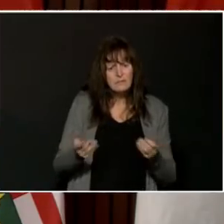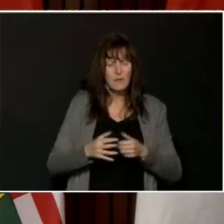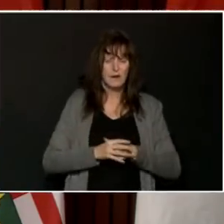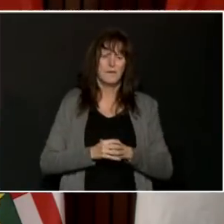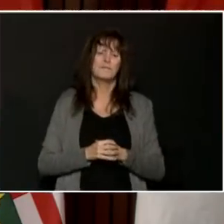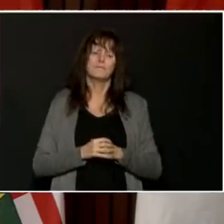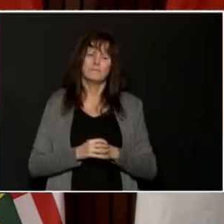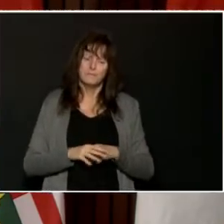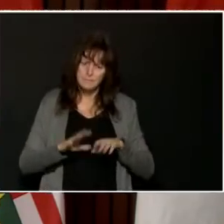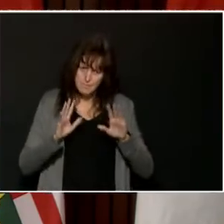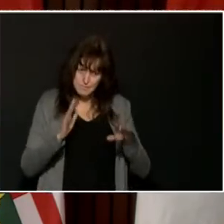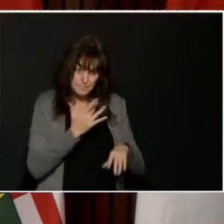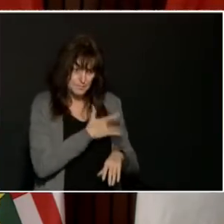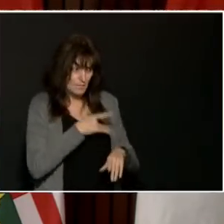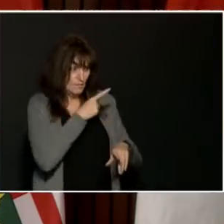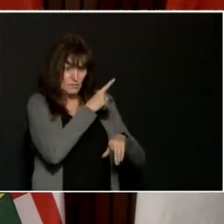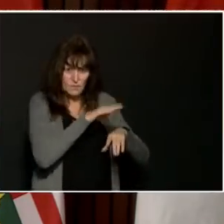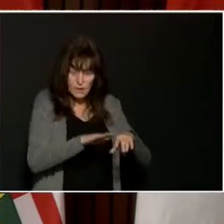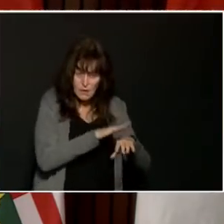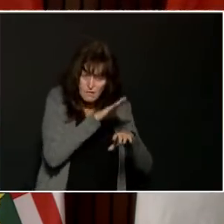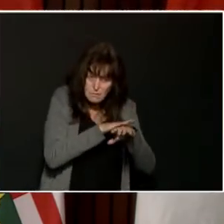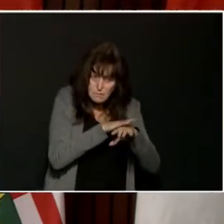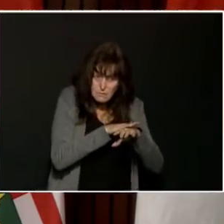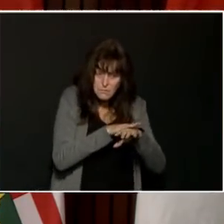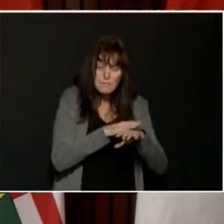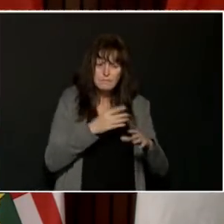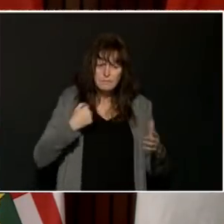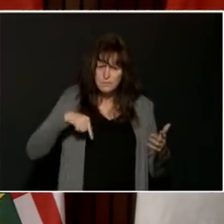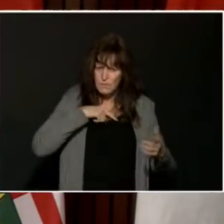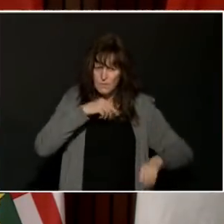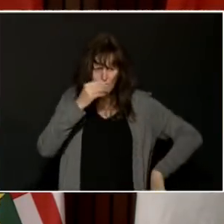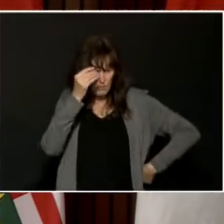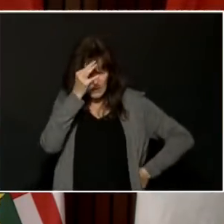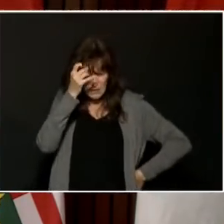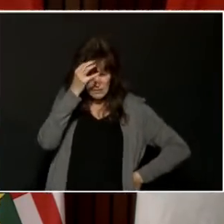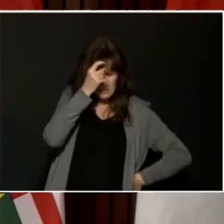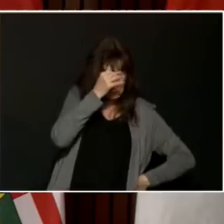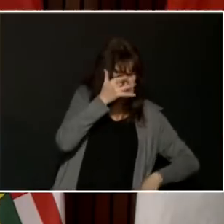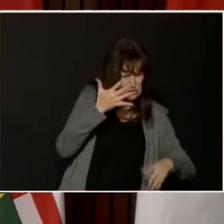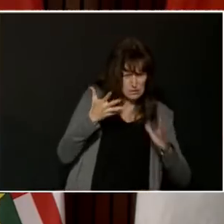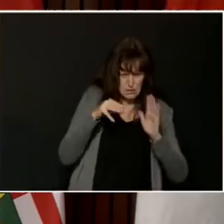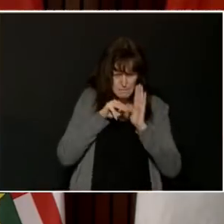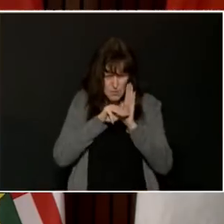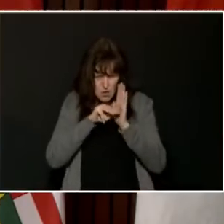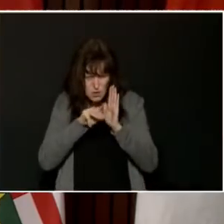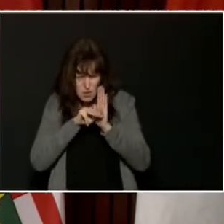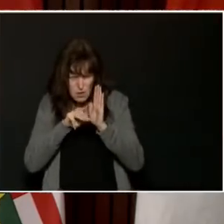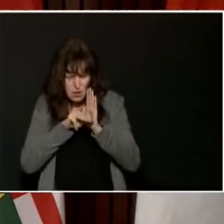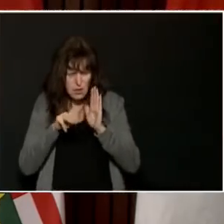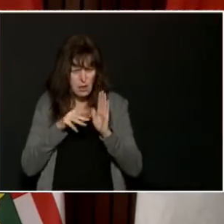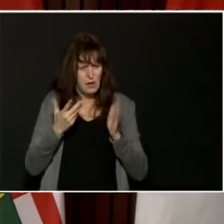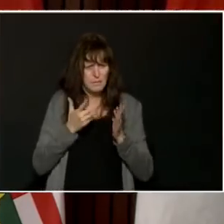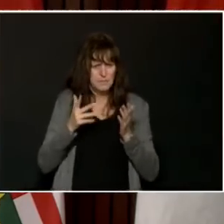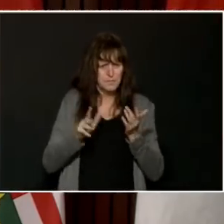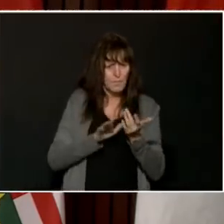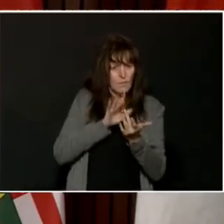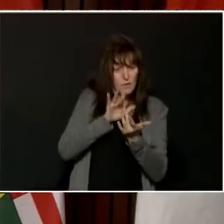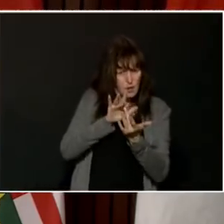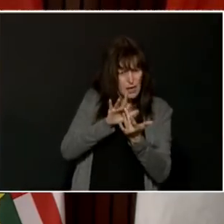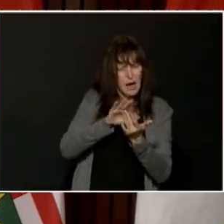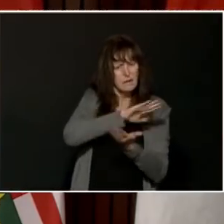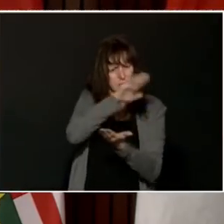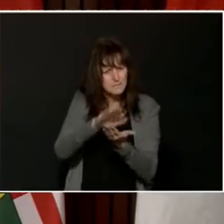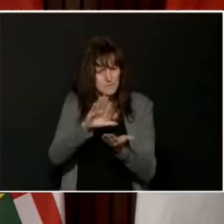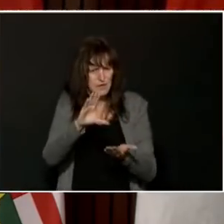level, we've considered models where we're dropping contacts between people by at least 50%. That would